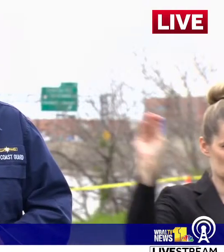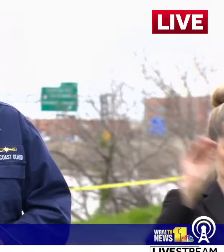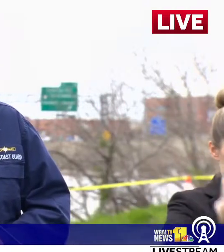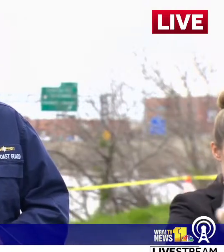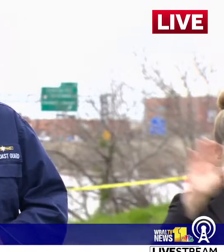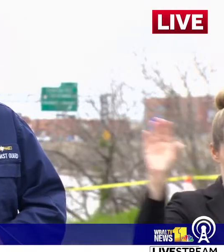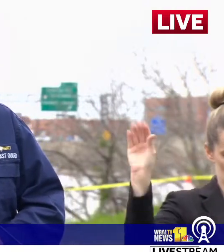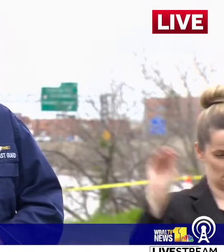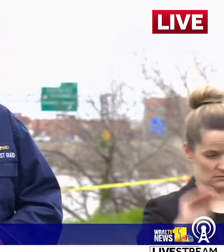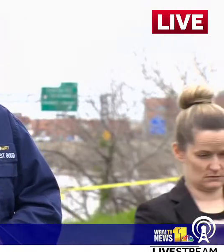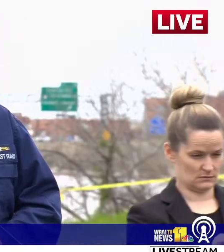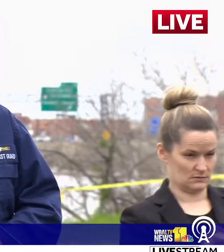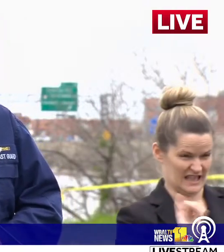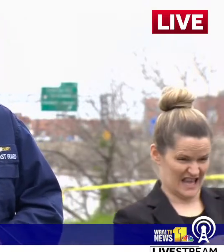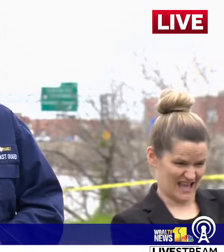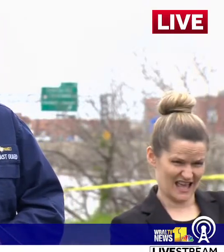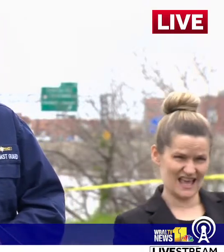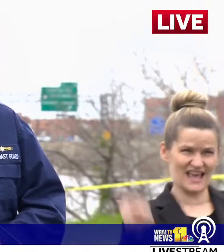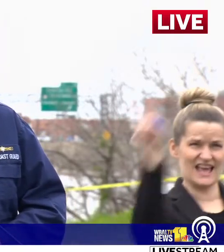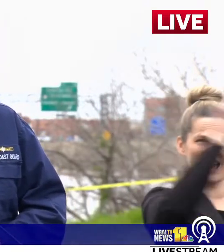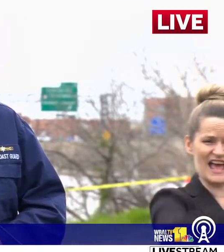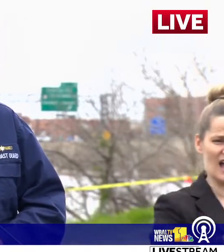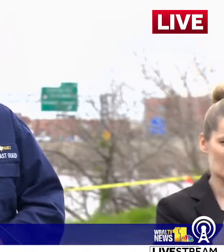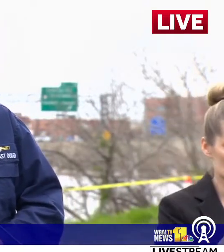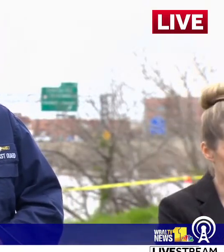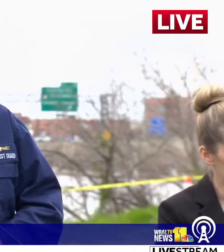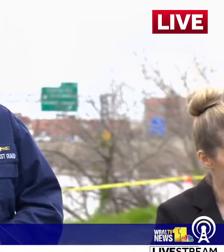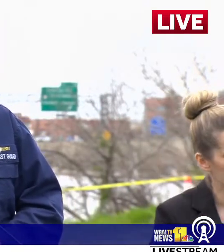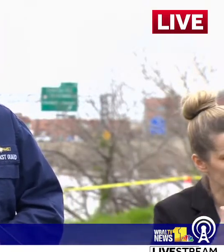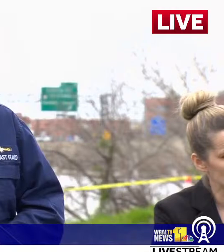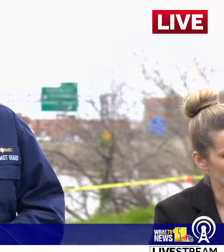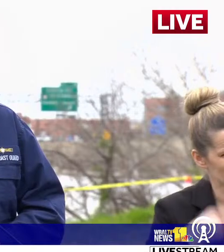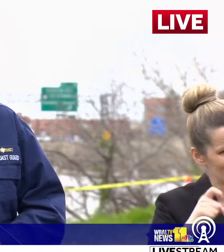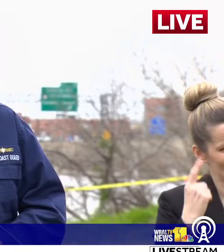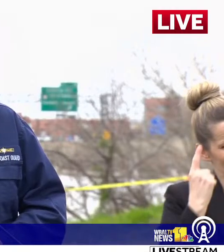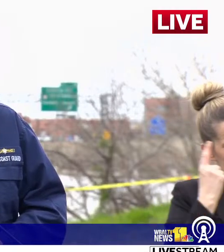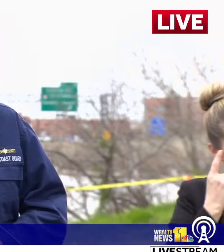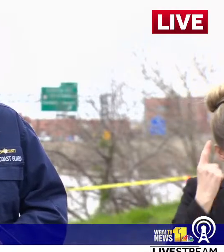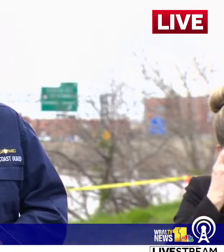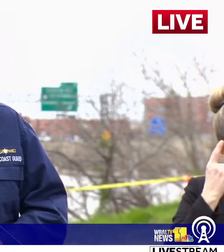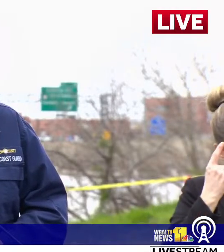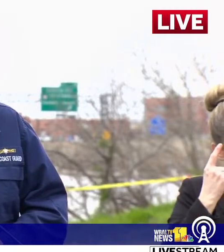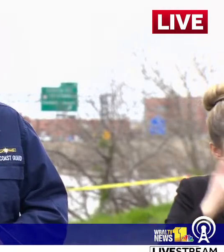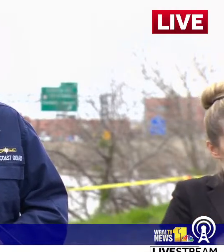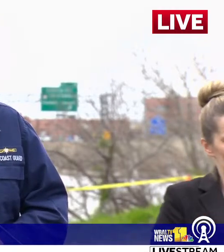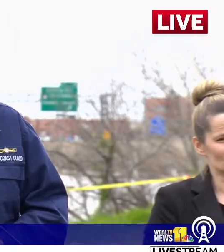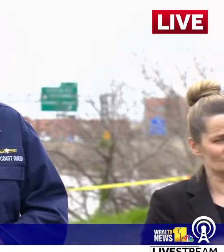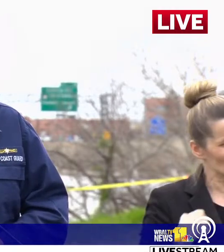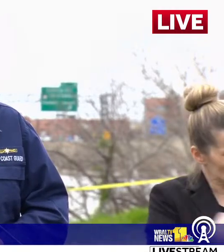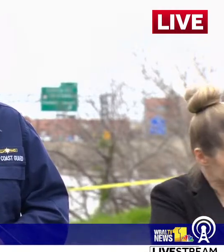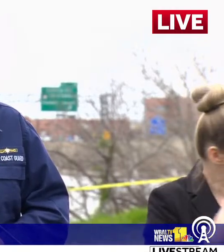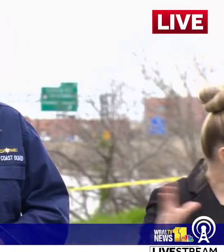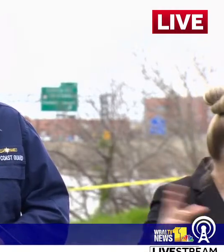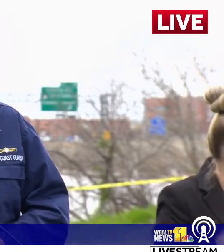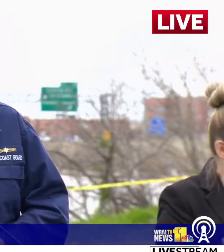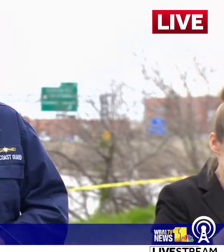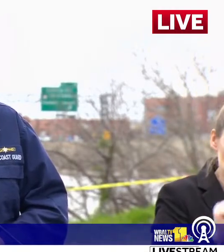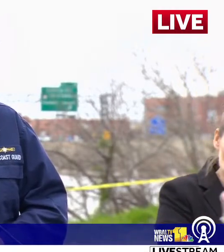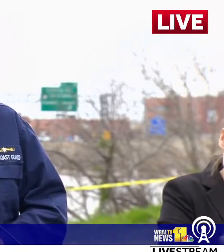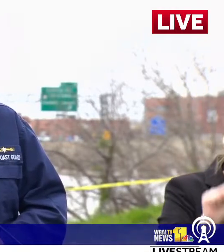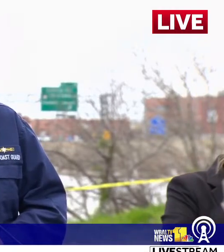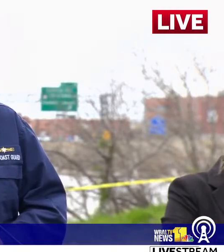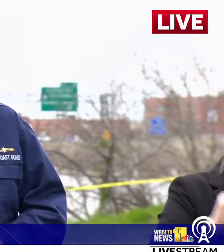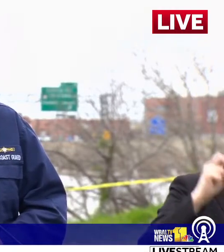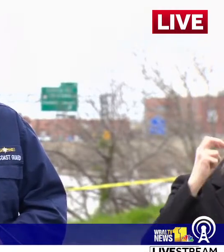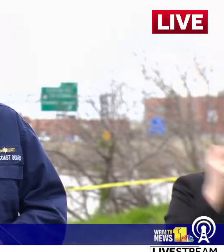possible so that we can get that channel reopened. And we're working really, really hard on that to get that done